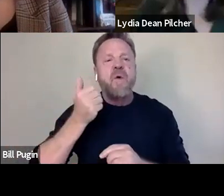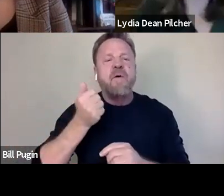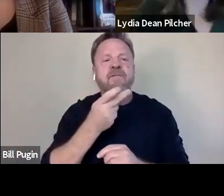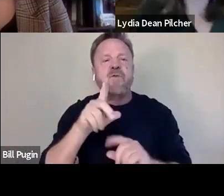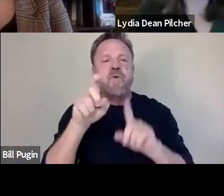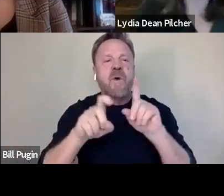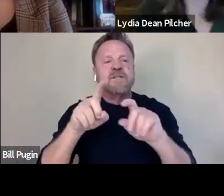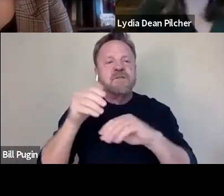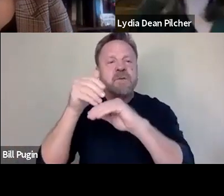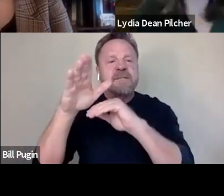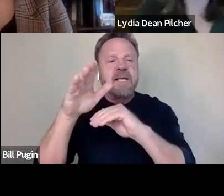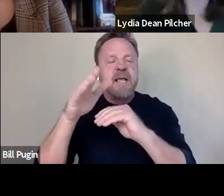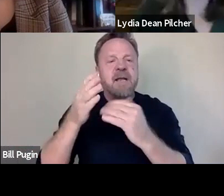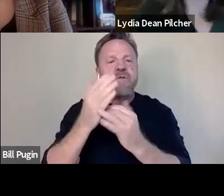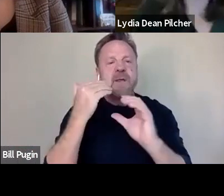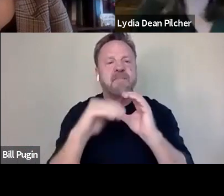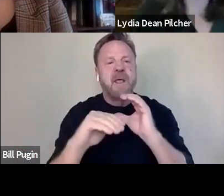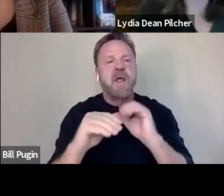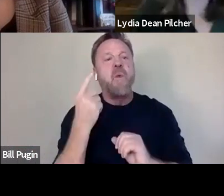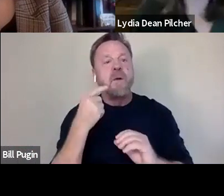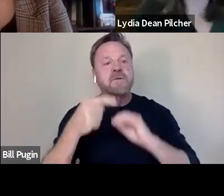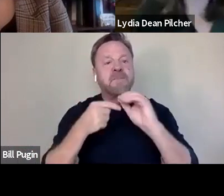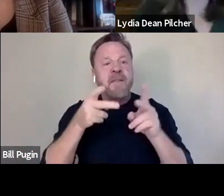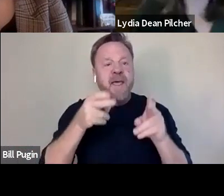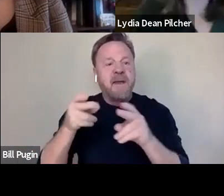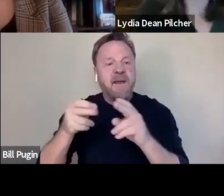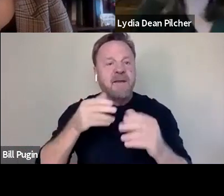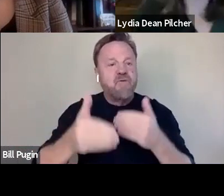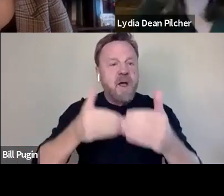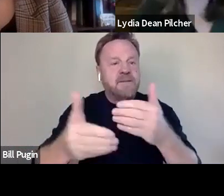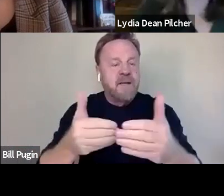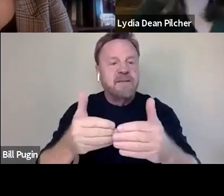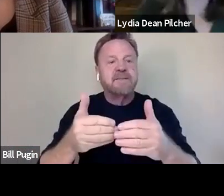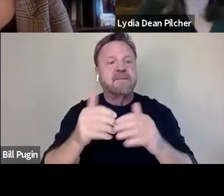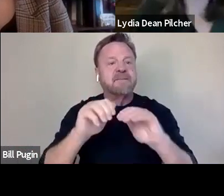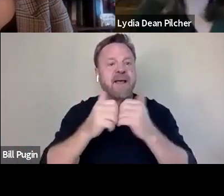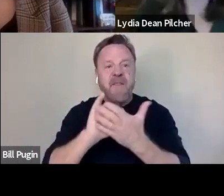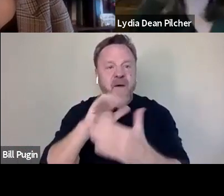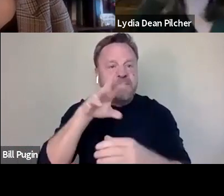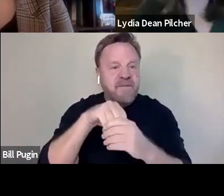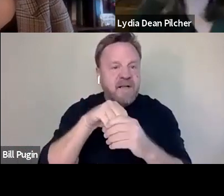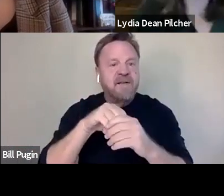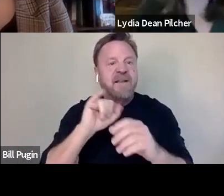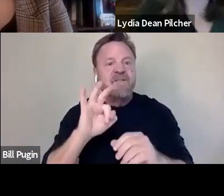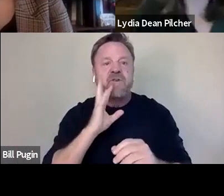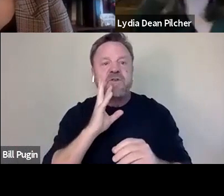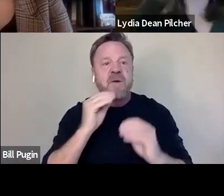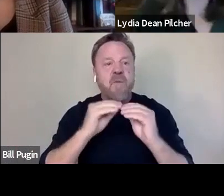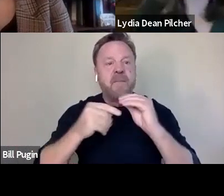email. One of them was about the editing process and what went into that. If you could talk a little bit more about that.